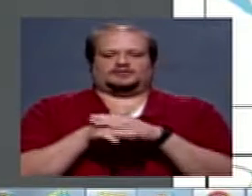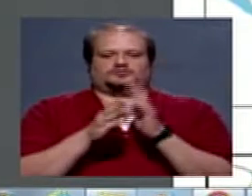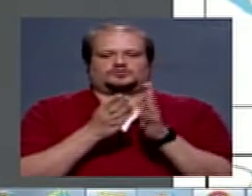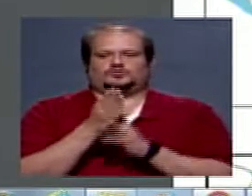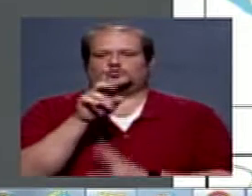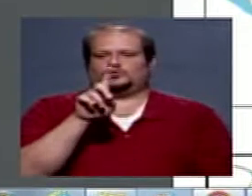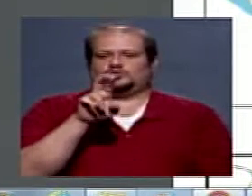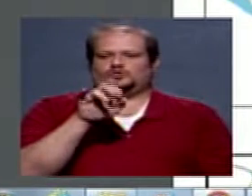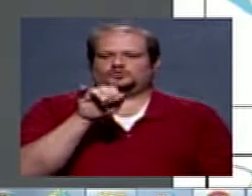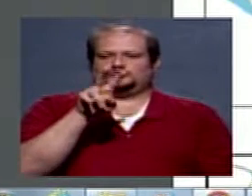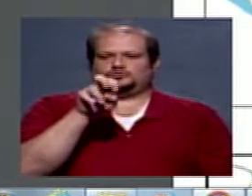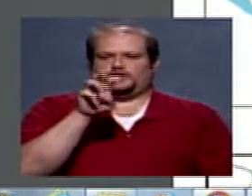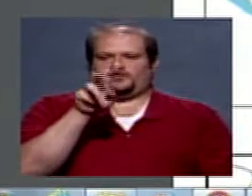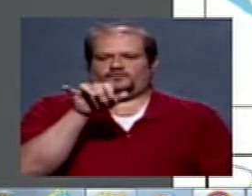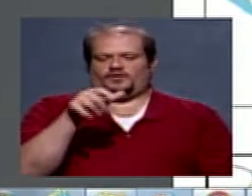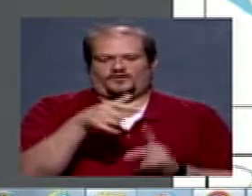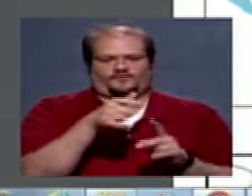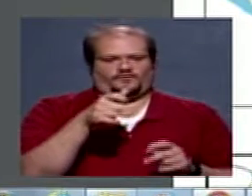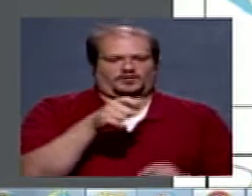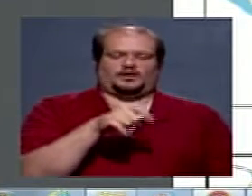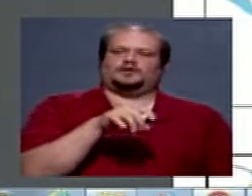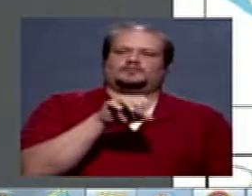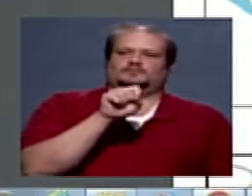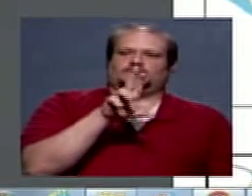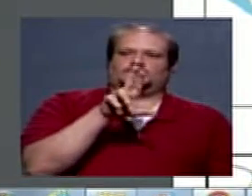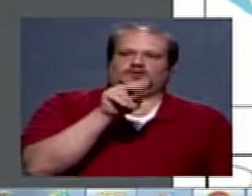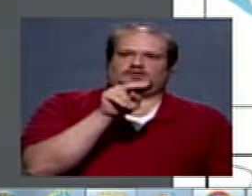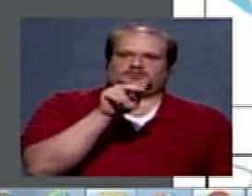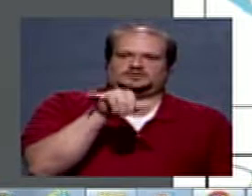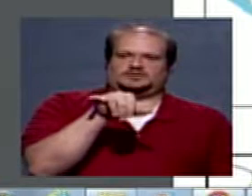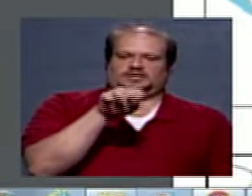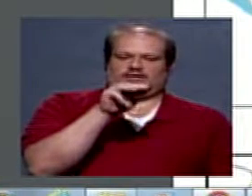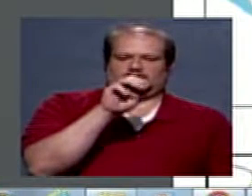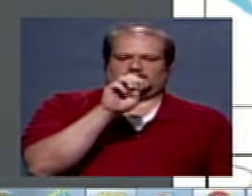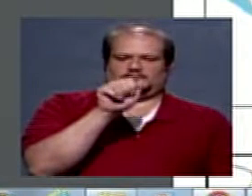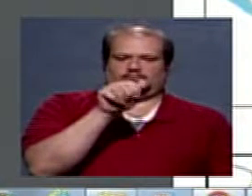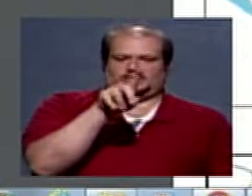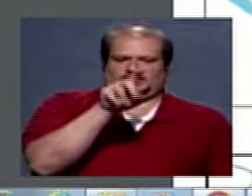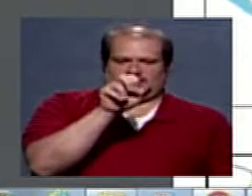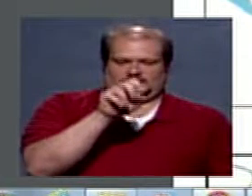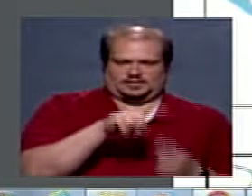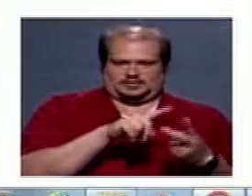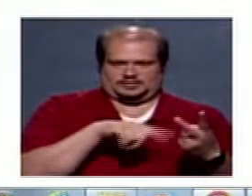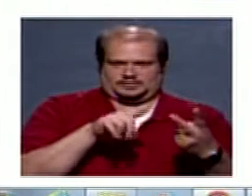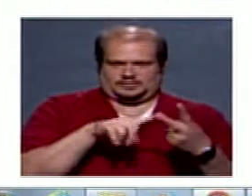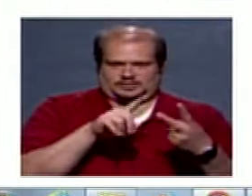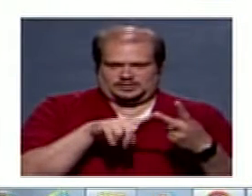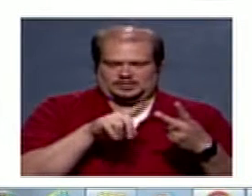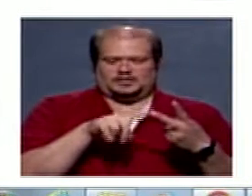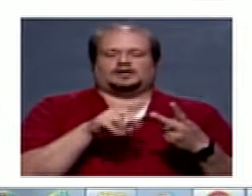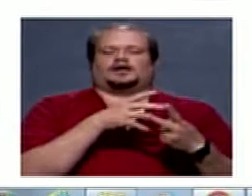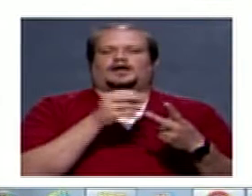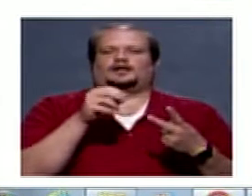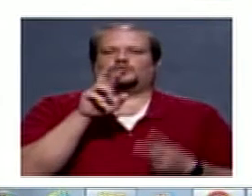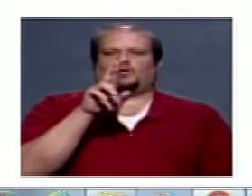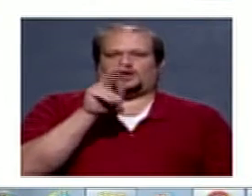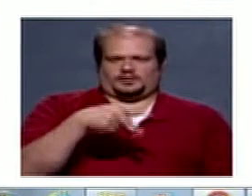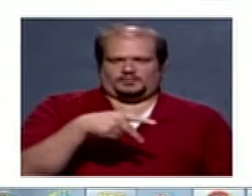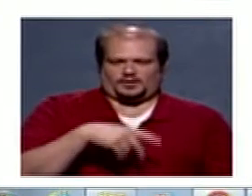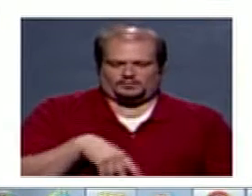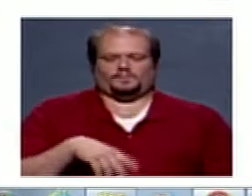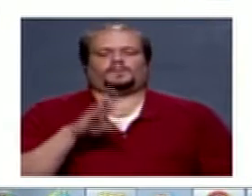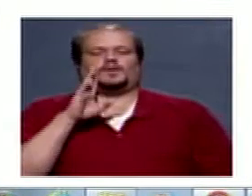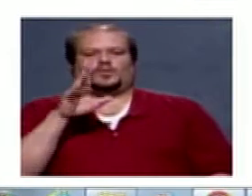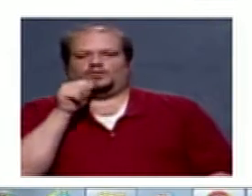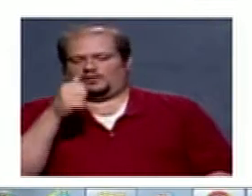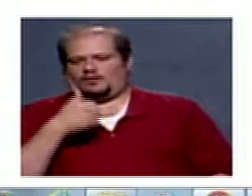driveways off of Rodney Parham and Sunnymead. The site will not be gated or fenced other than for screening fencing along the south